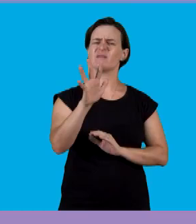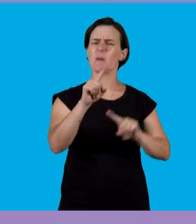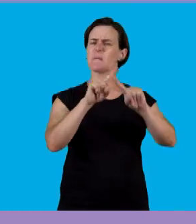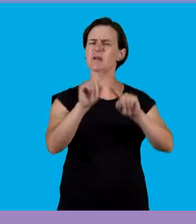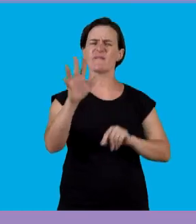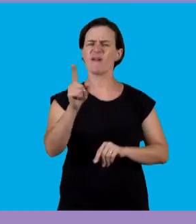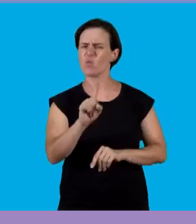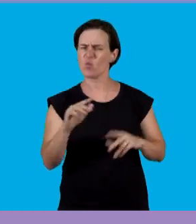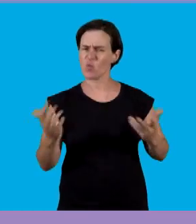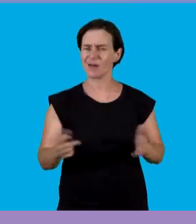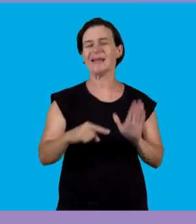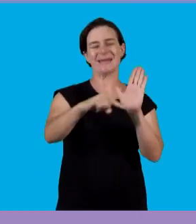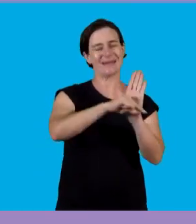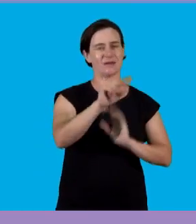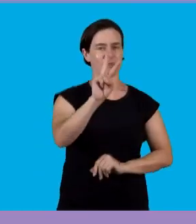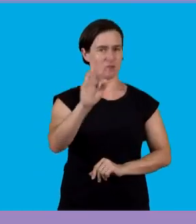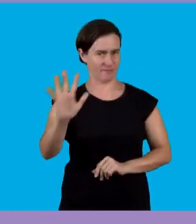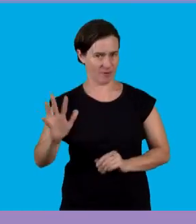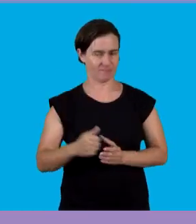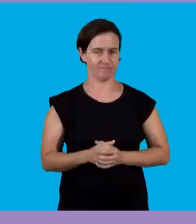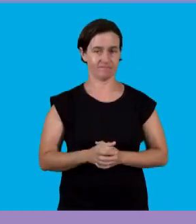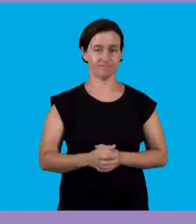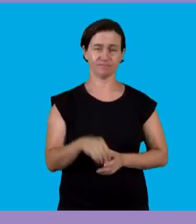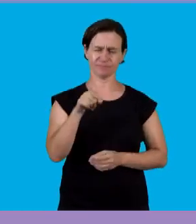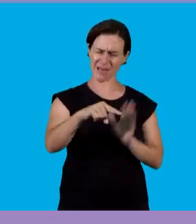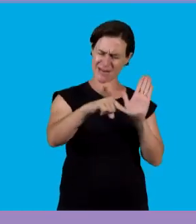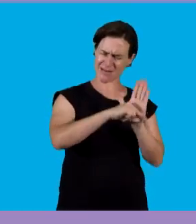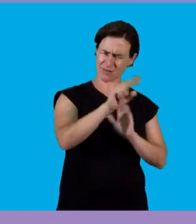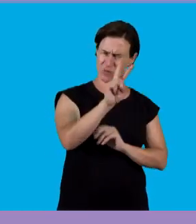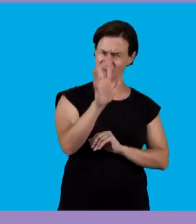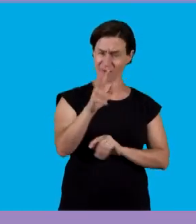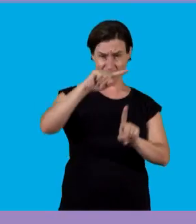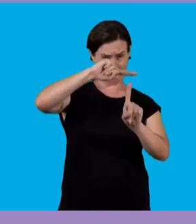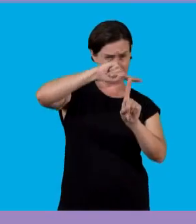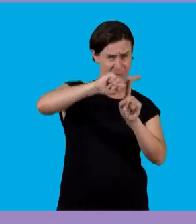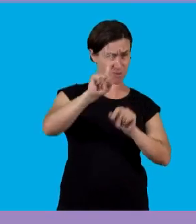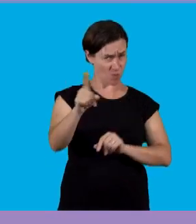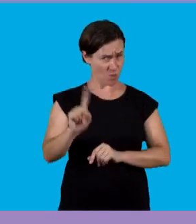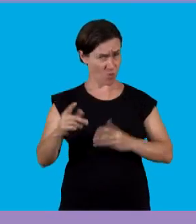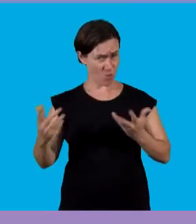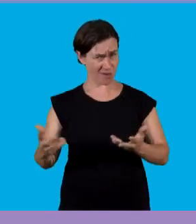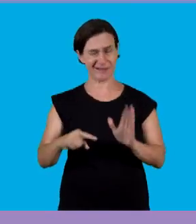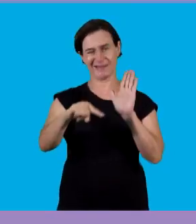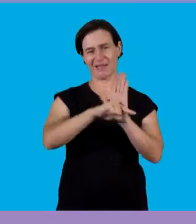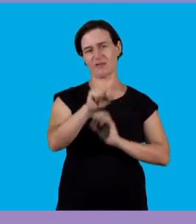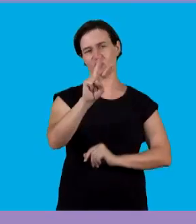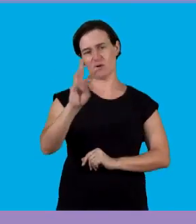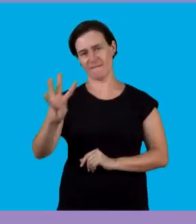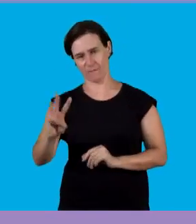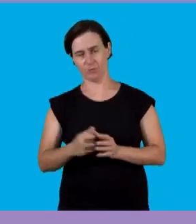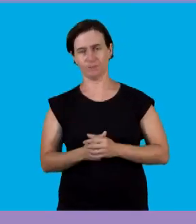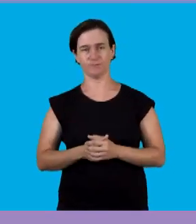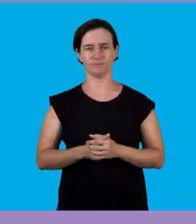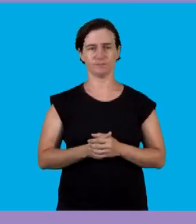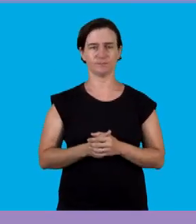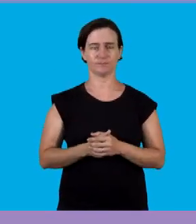5? That is a negative 25. And when we add 1, that is going to leave us with a negative